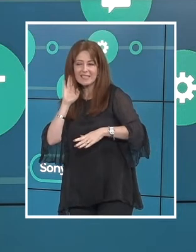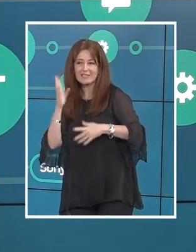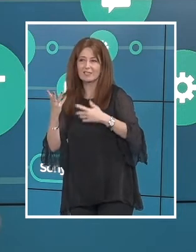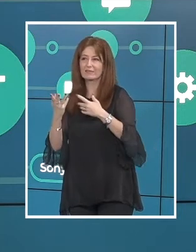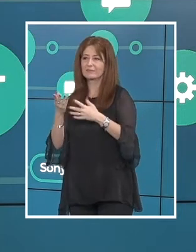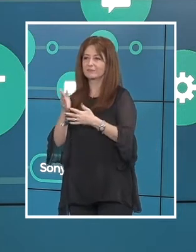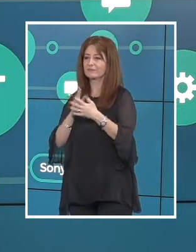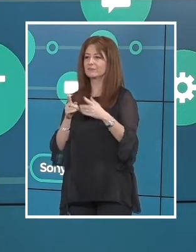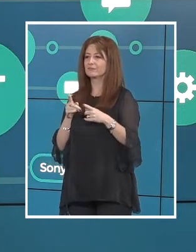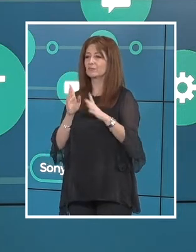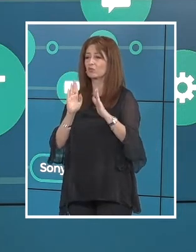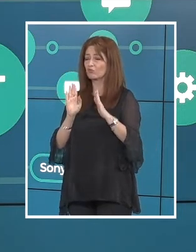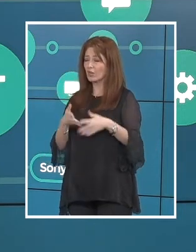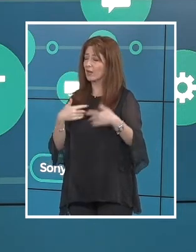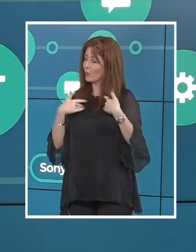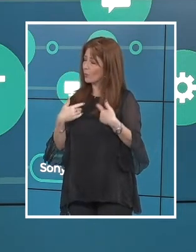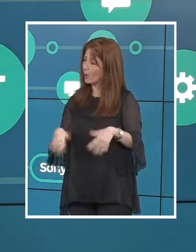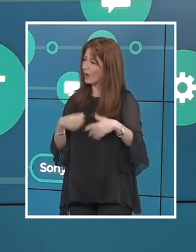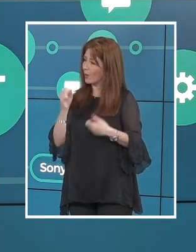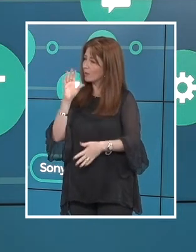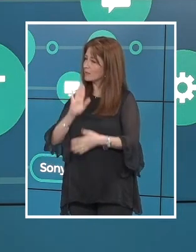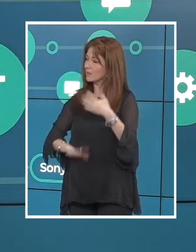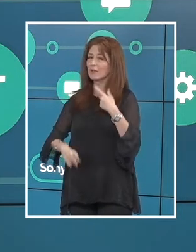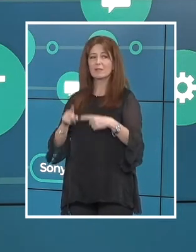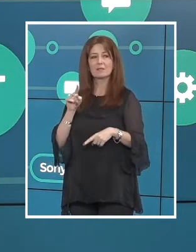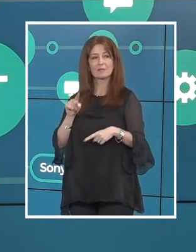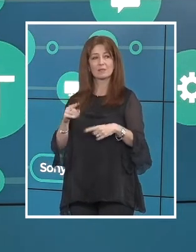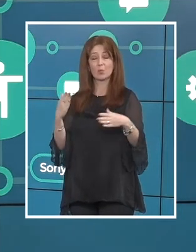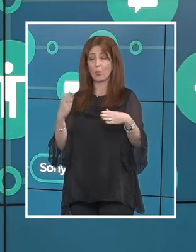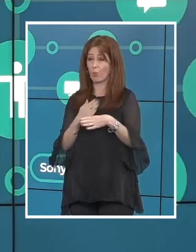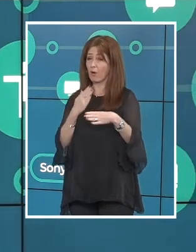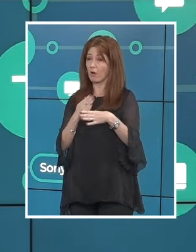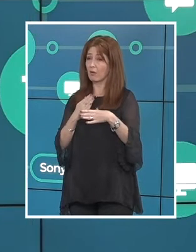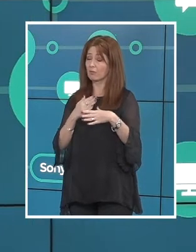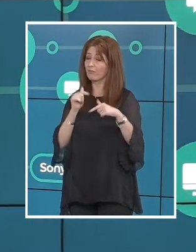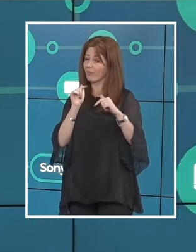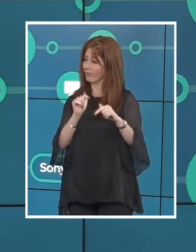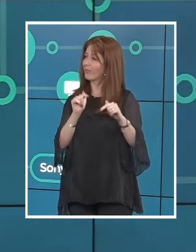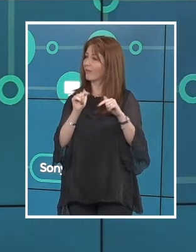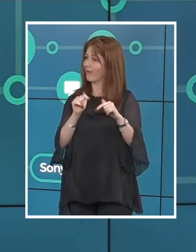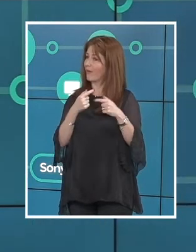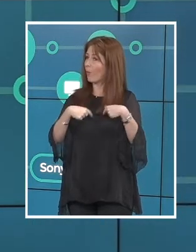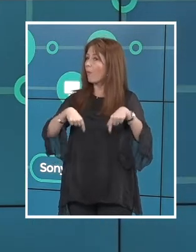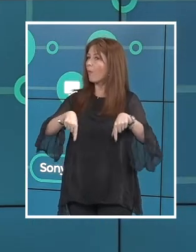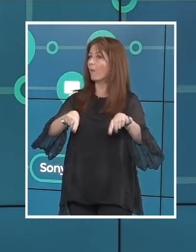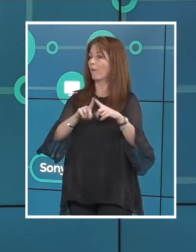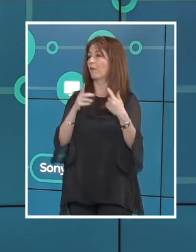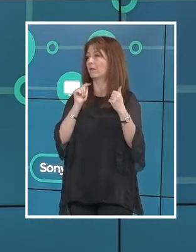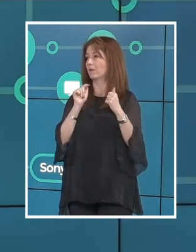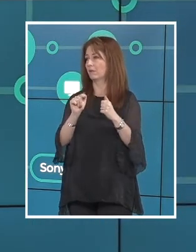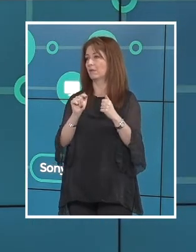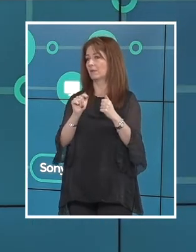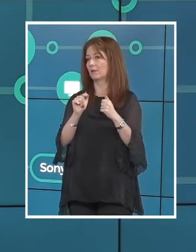And what's truly incredible about this experience is the work that we do in that classroom, all of us, has